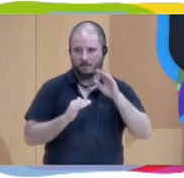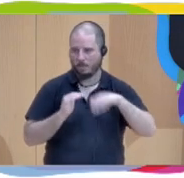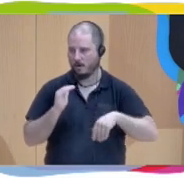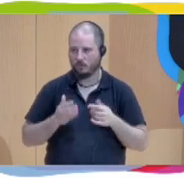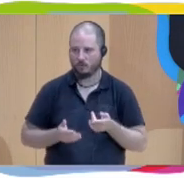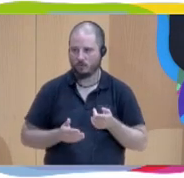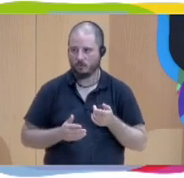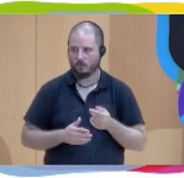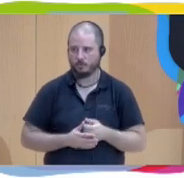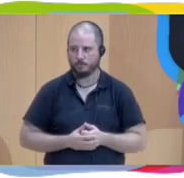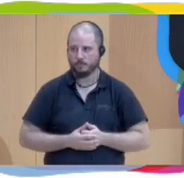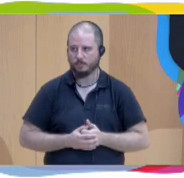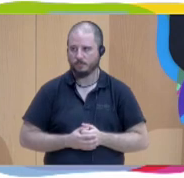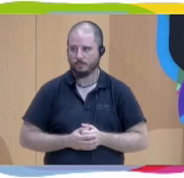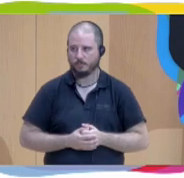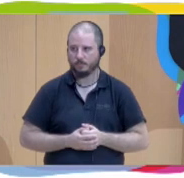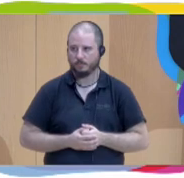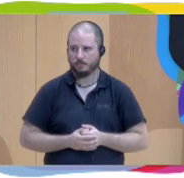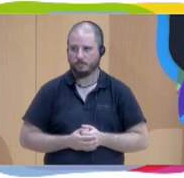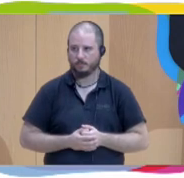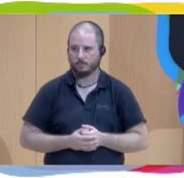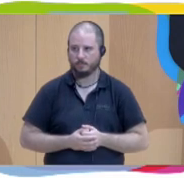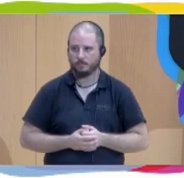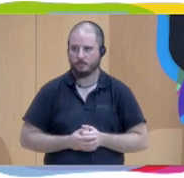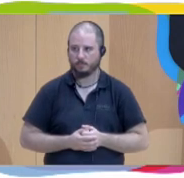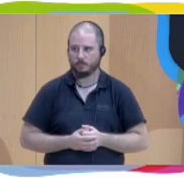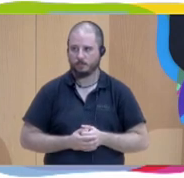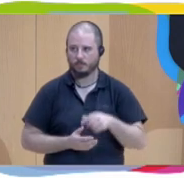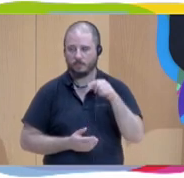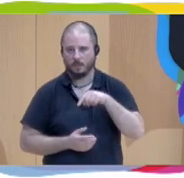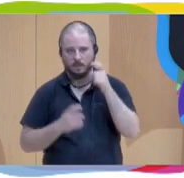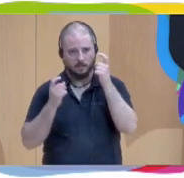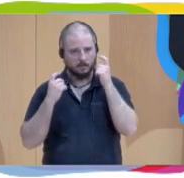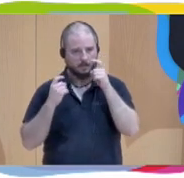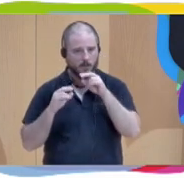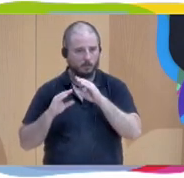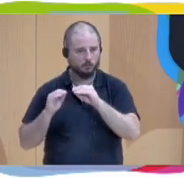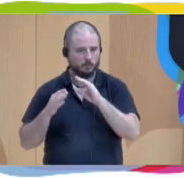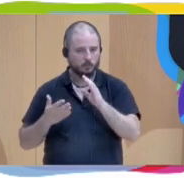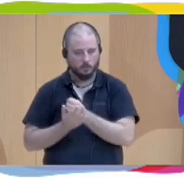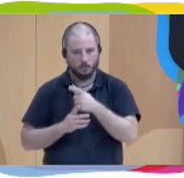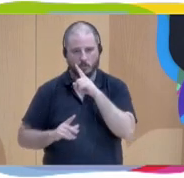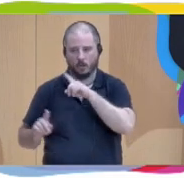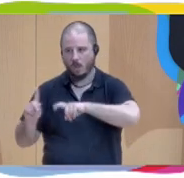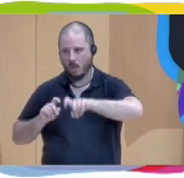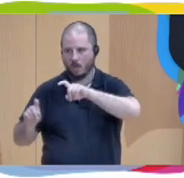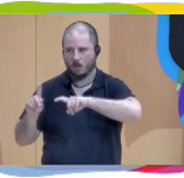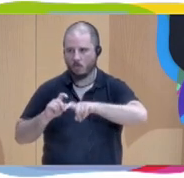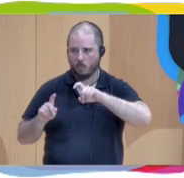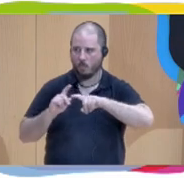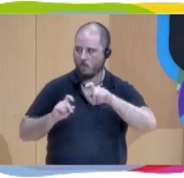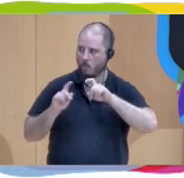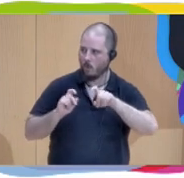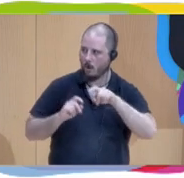surveys, discussions, interviews, different kind of techniques,